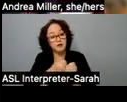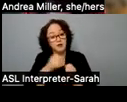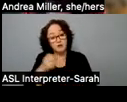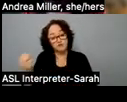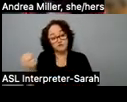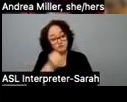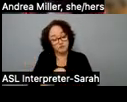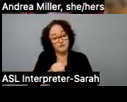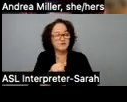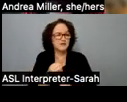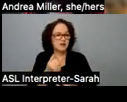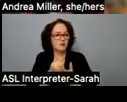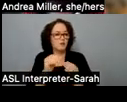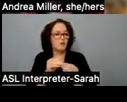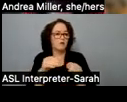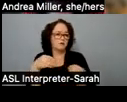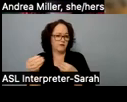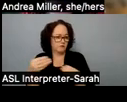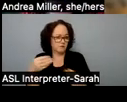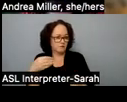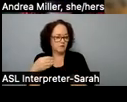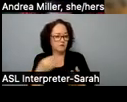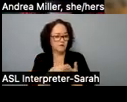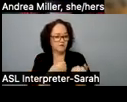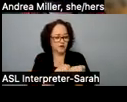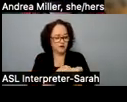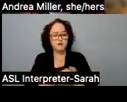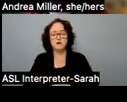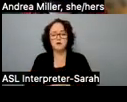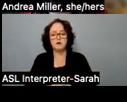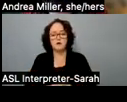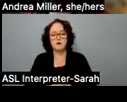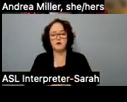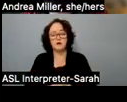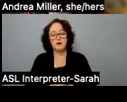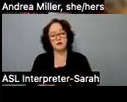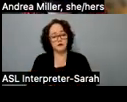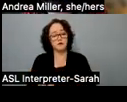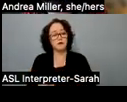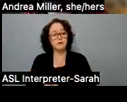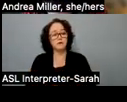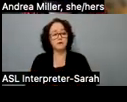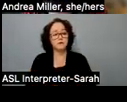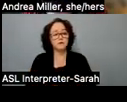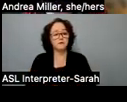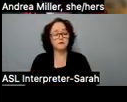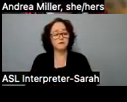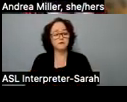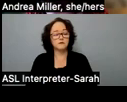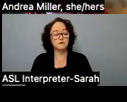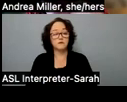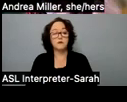provide flexible funding. I think that anyone that's doing housing needs to figure out how to support survivors with needs that aren't